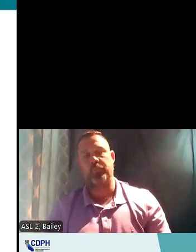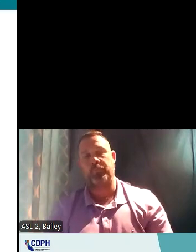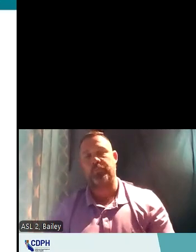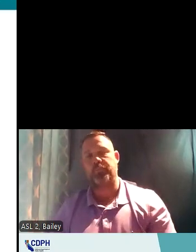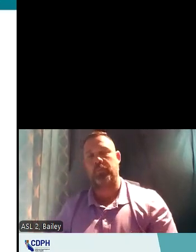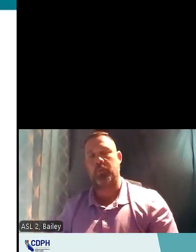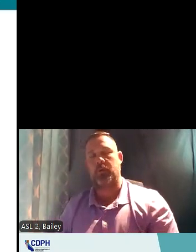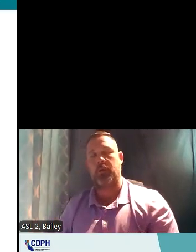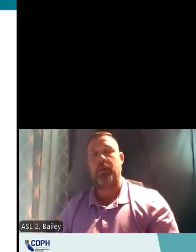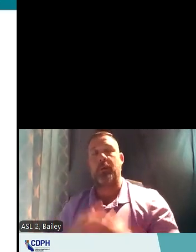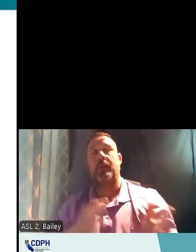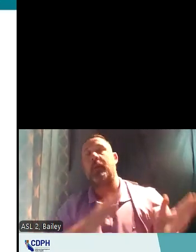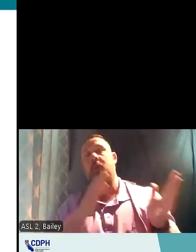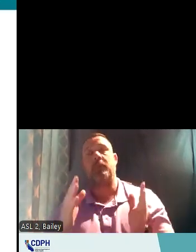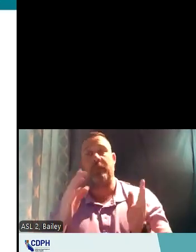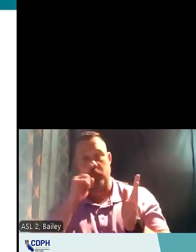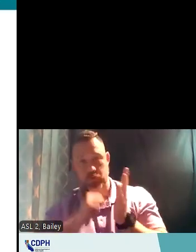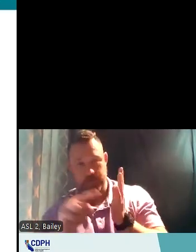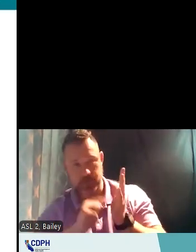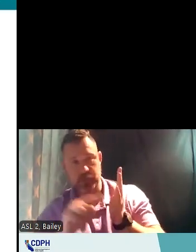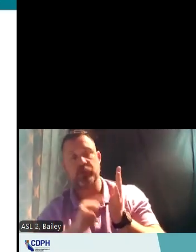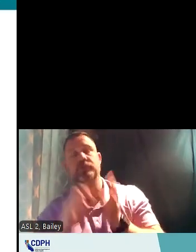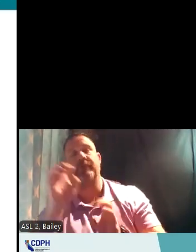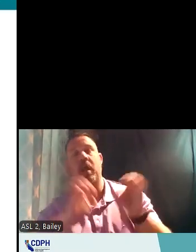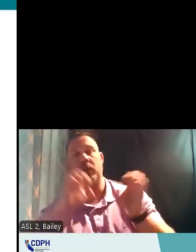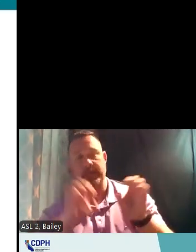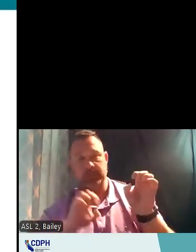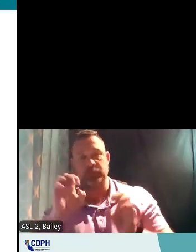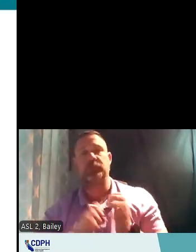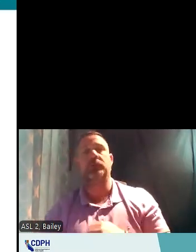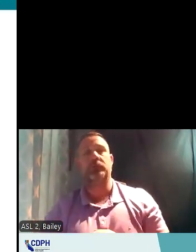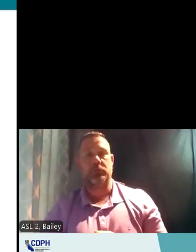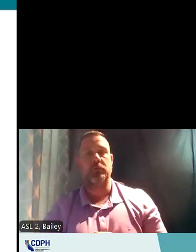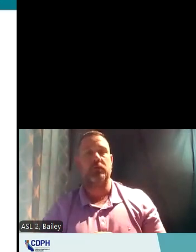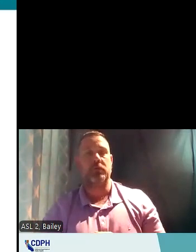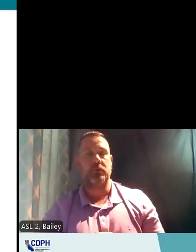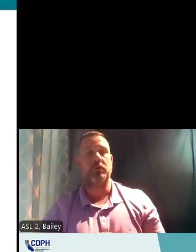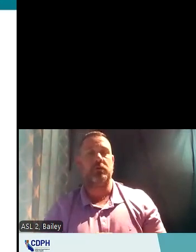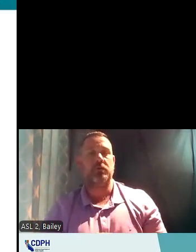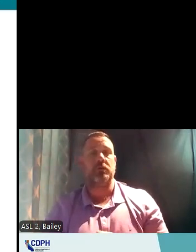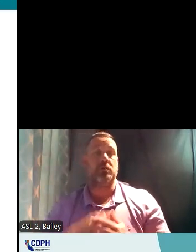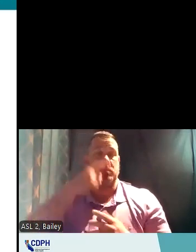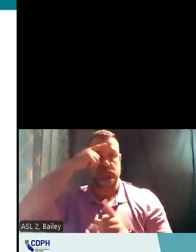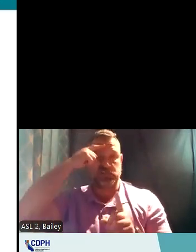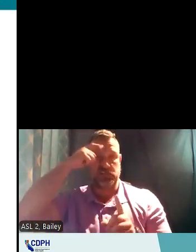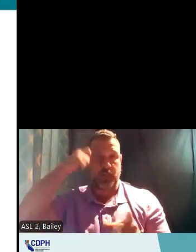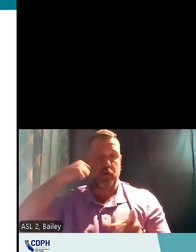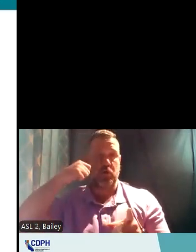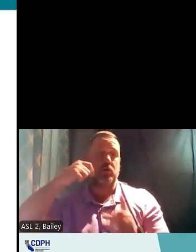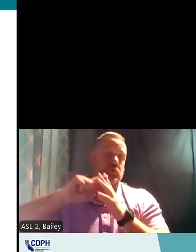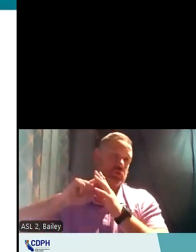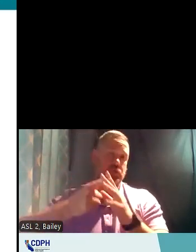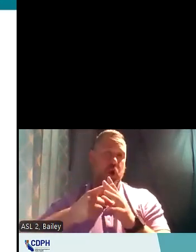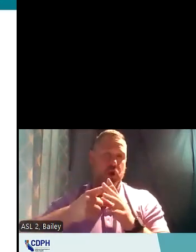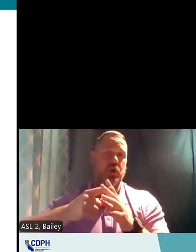And now I'll move on to our research and evaluation updates. So over the summer, ADP launched its research